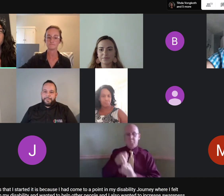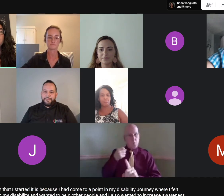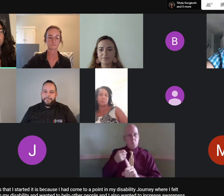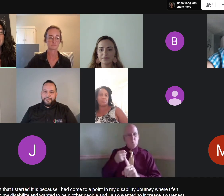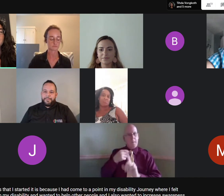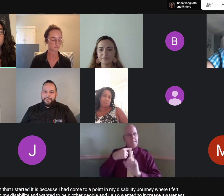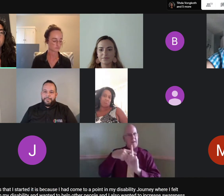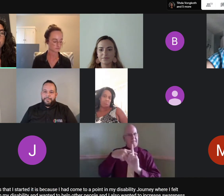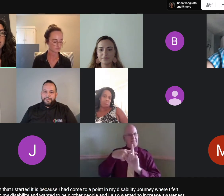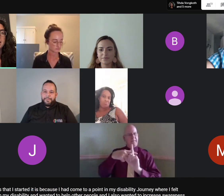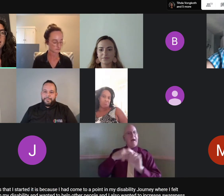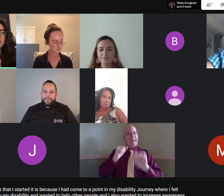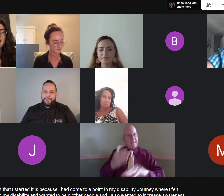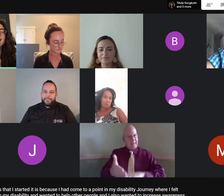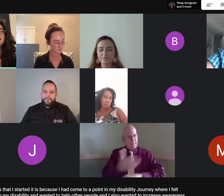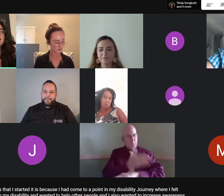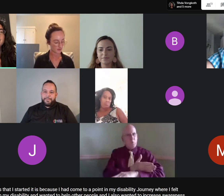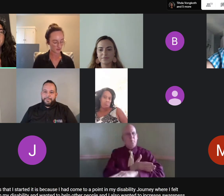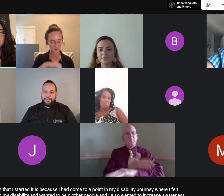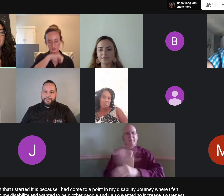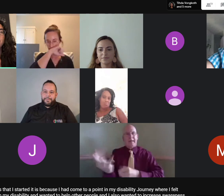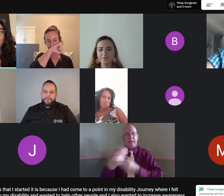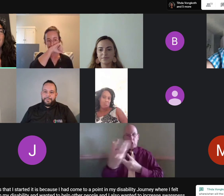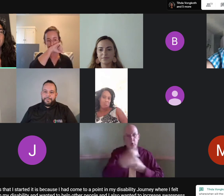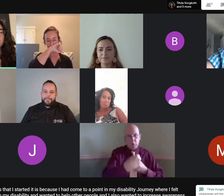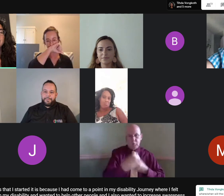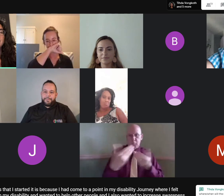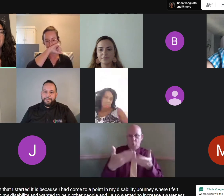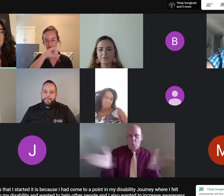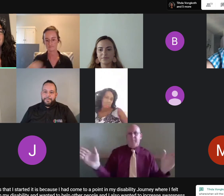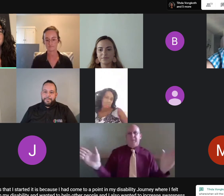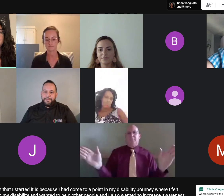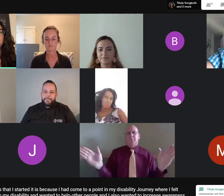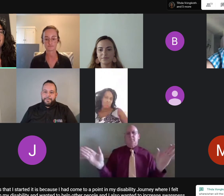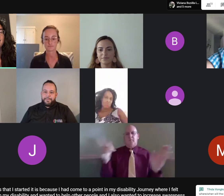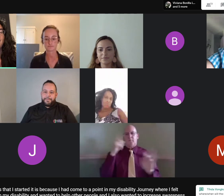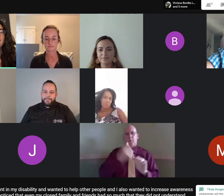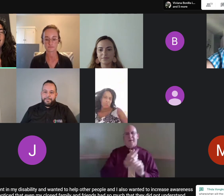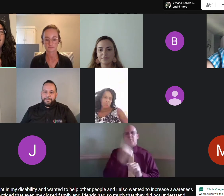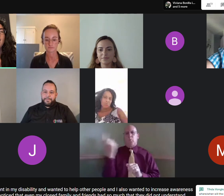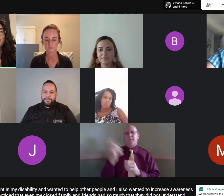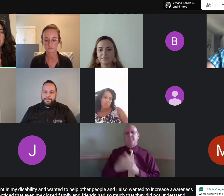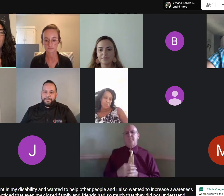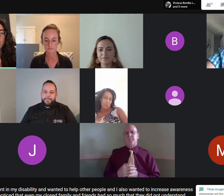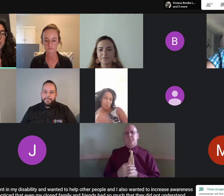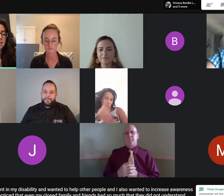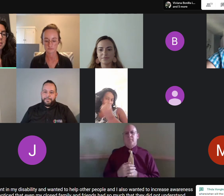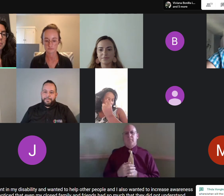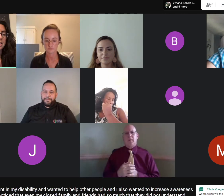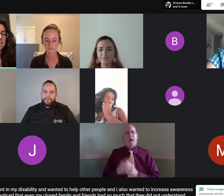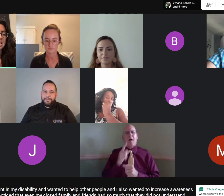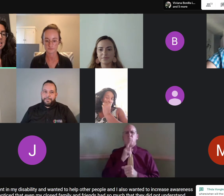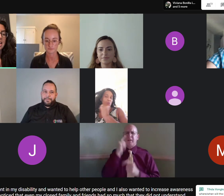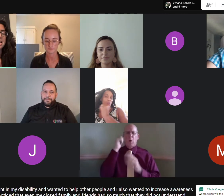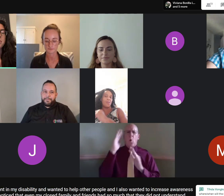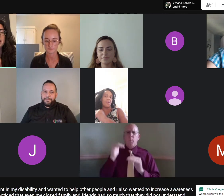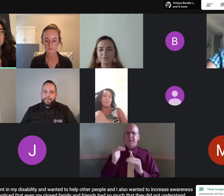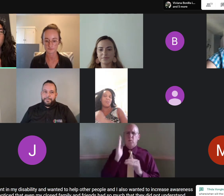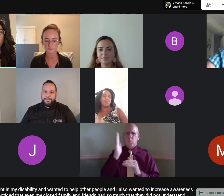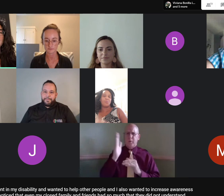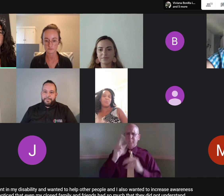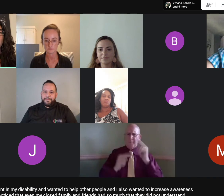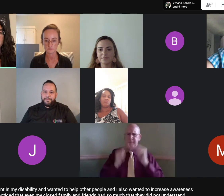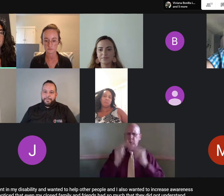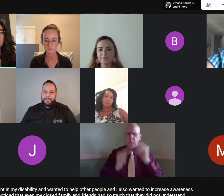can improve inclusion and accessibility for others. And that is something that I'm really hoping to build. It's